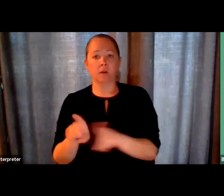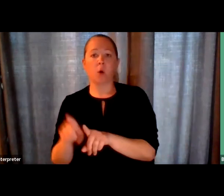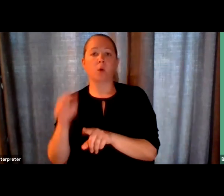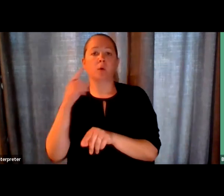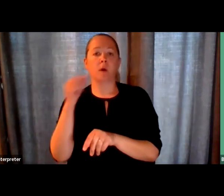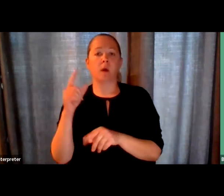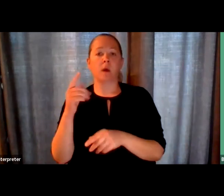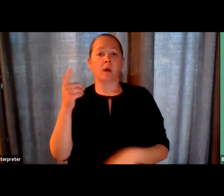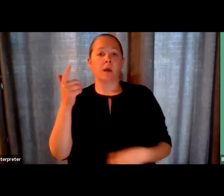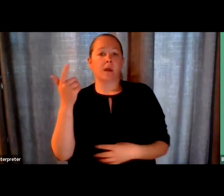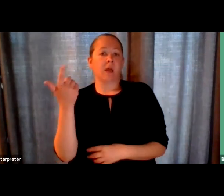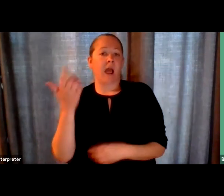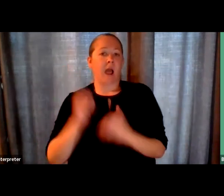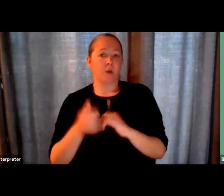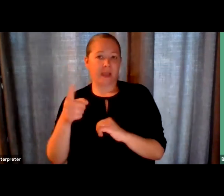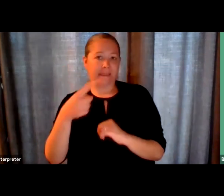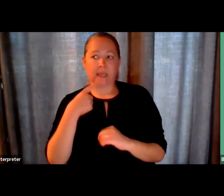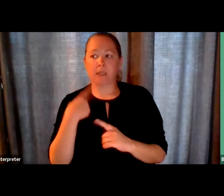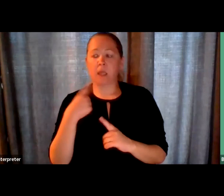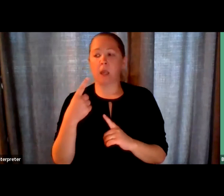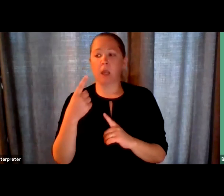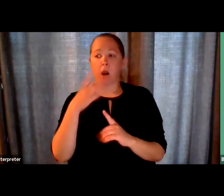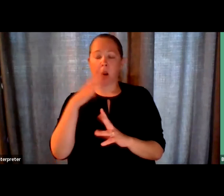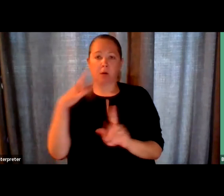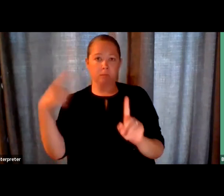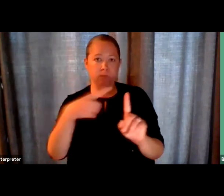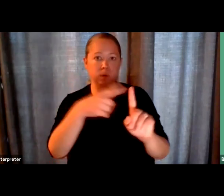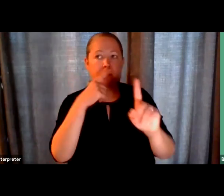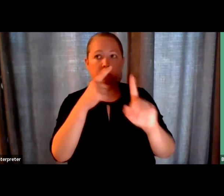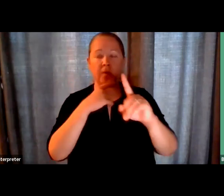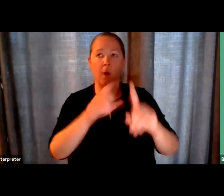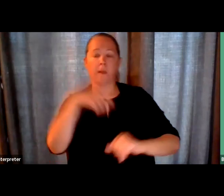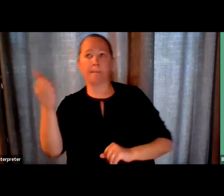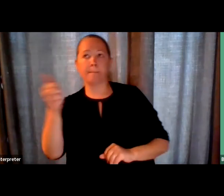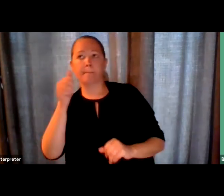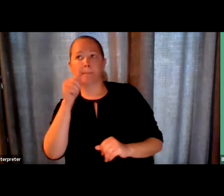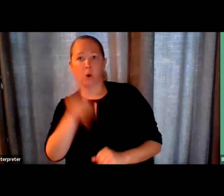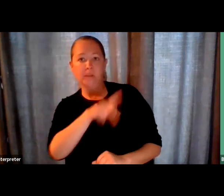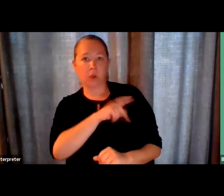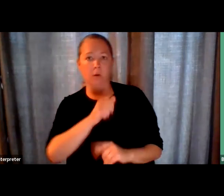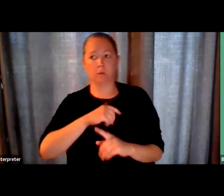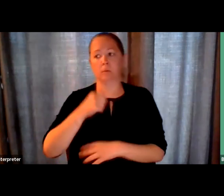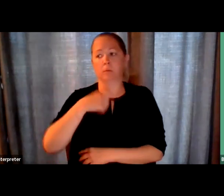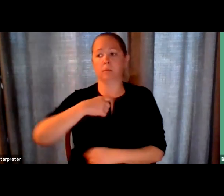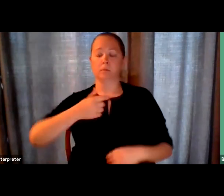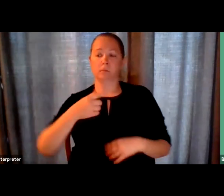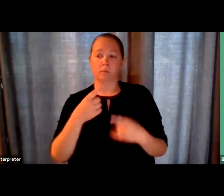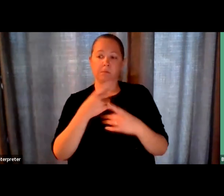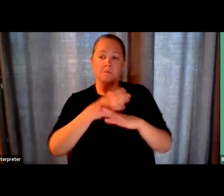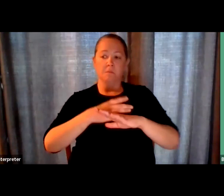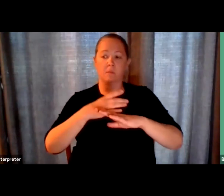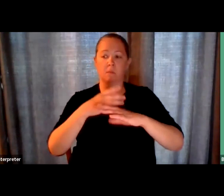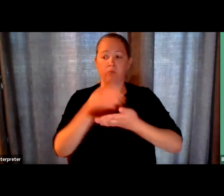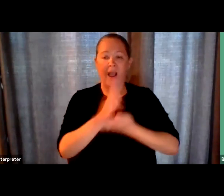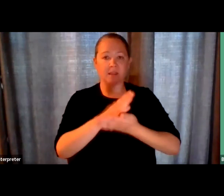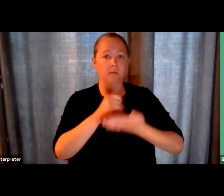for other personal privacy rights, like the right to contraception, the right to marry the person you love, regardless of